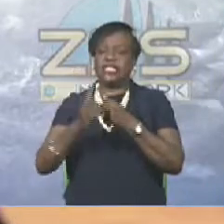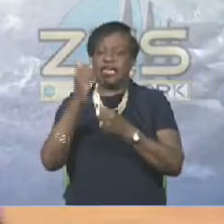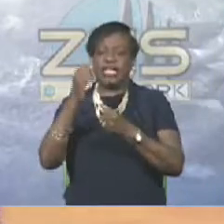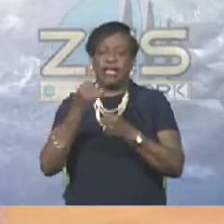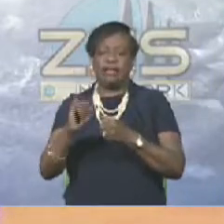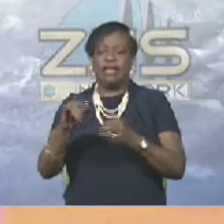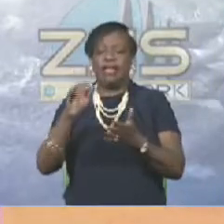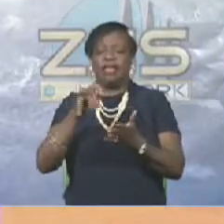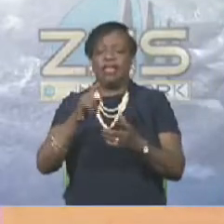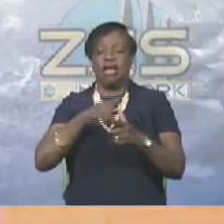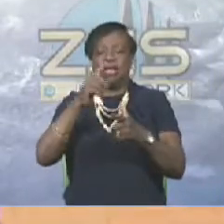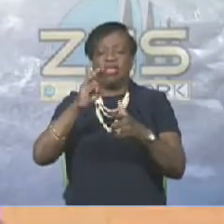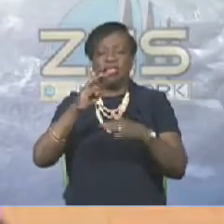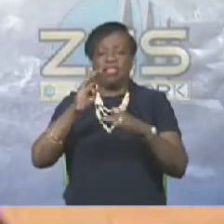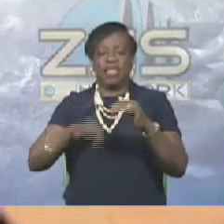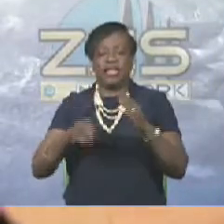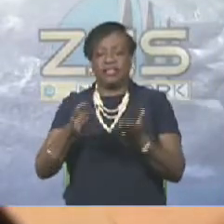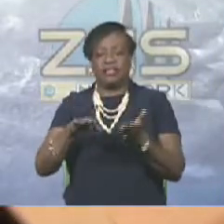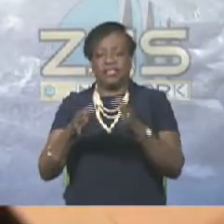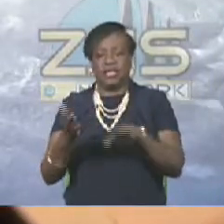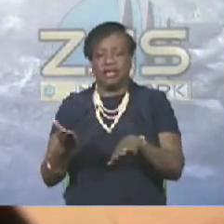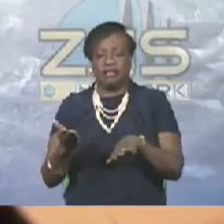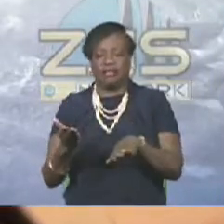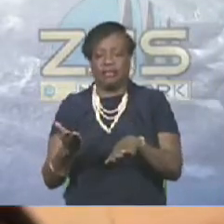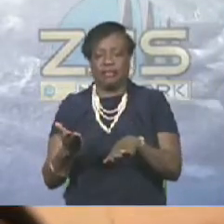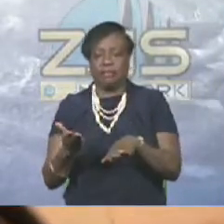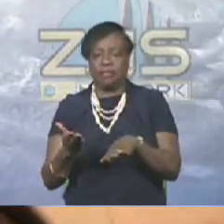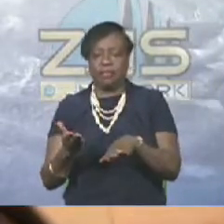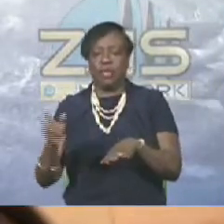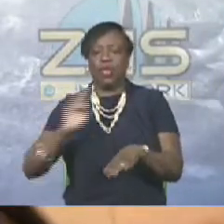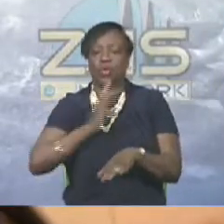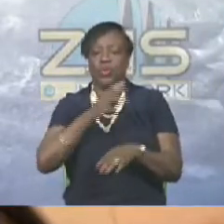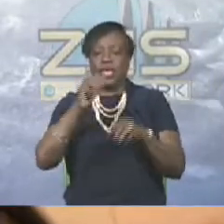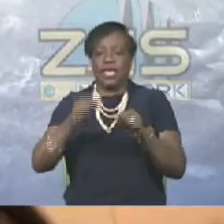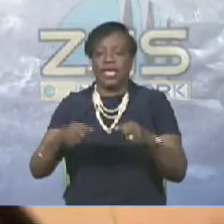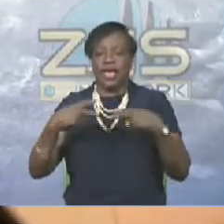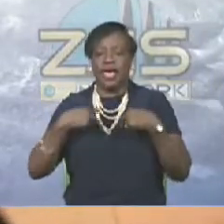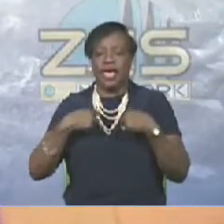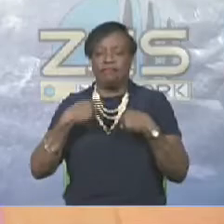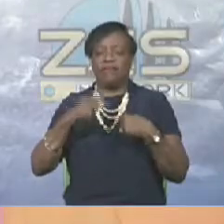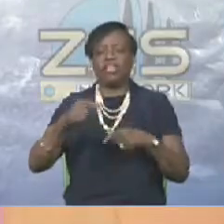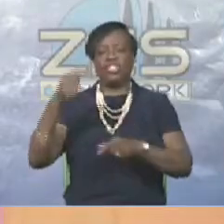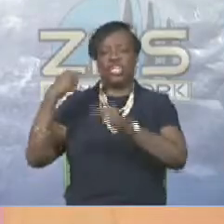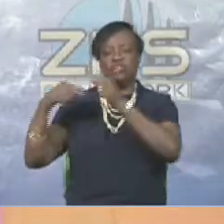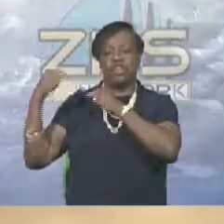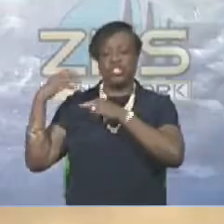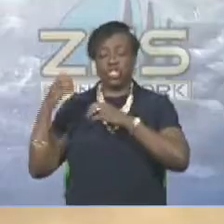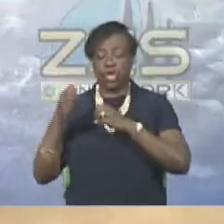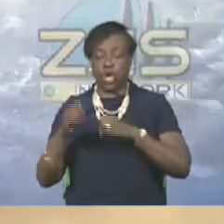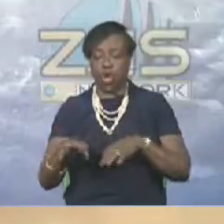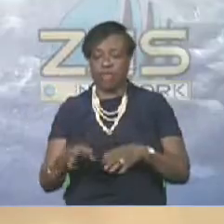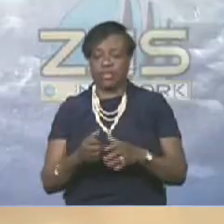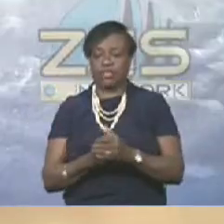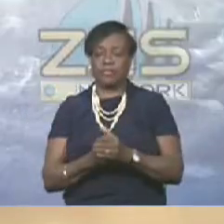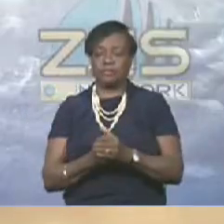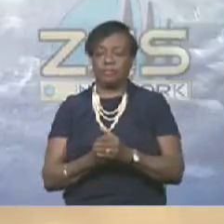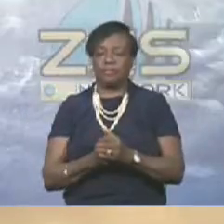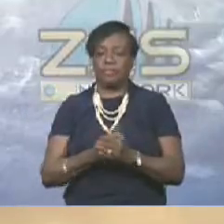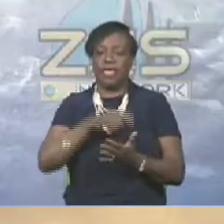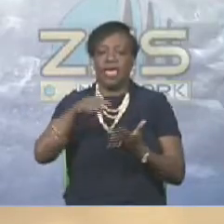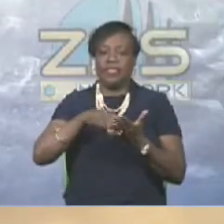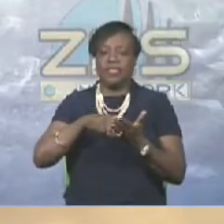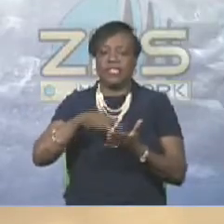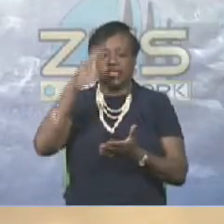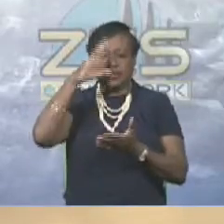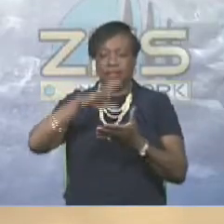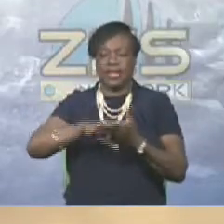than death as we know in the true sense, because we can have an entire generation lost. This belief is also shared by Chairman